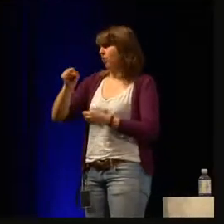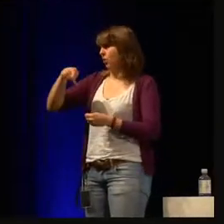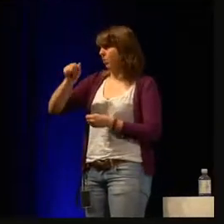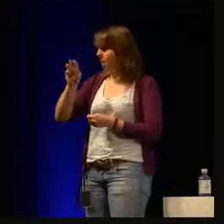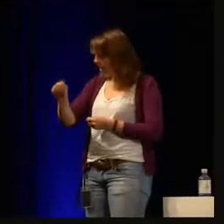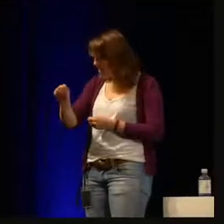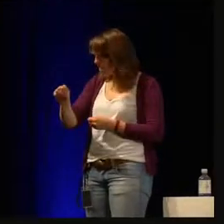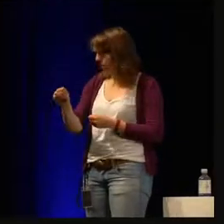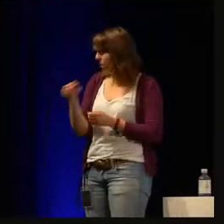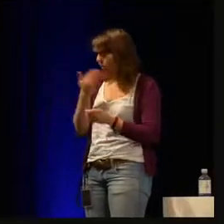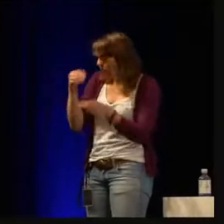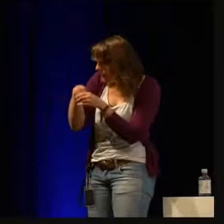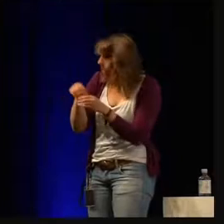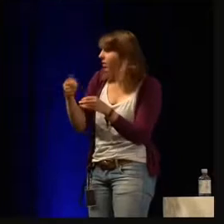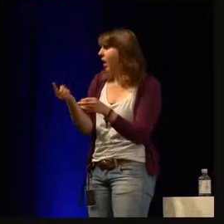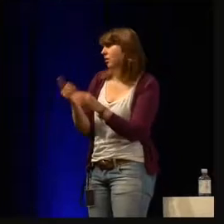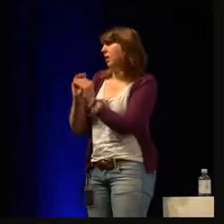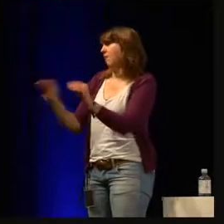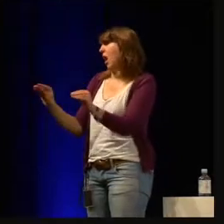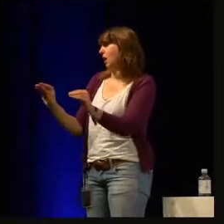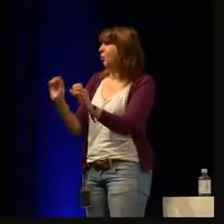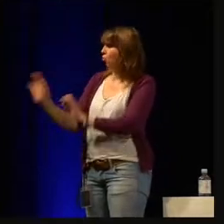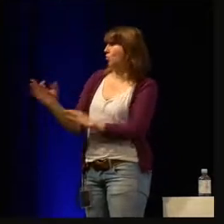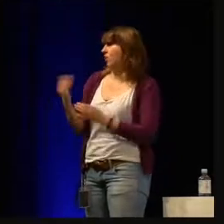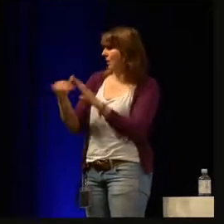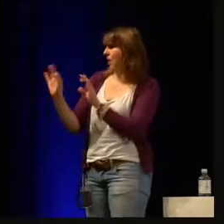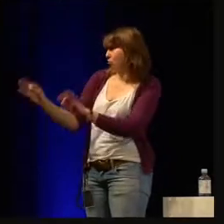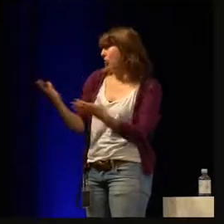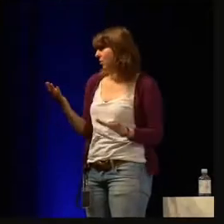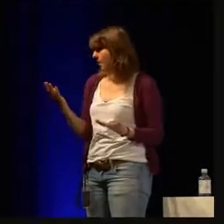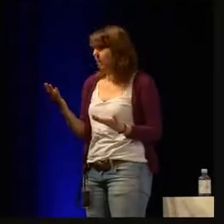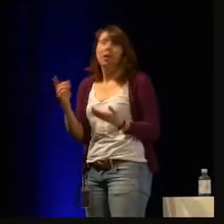a spam email. Otherwise, it's a good, valid